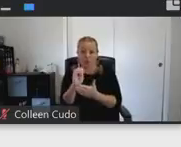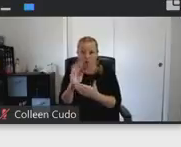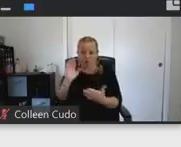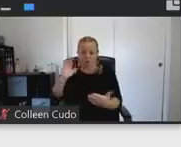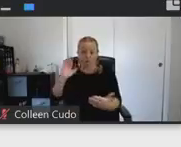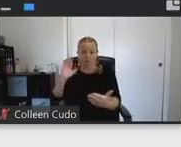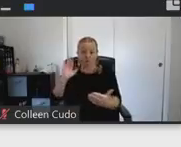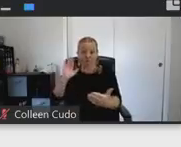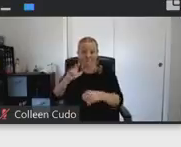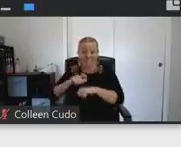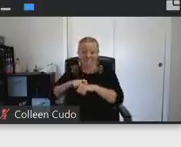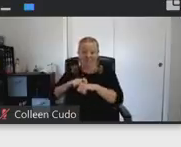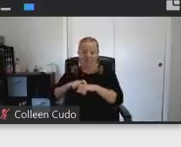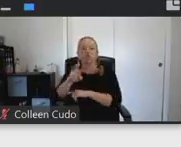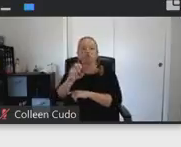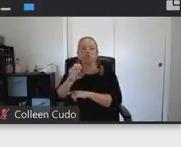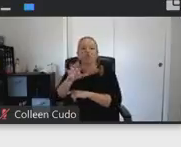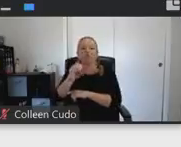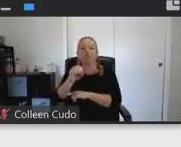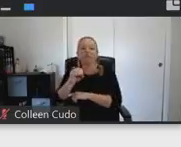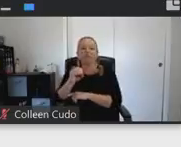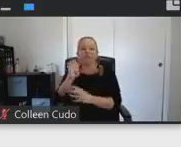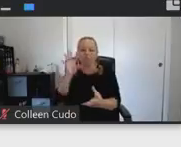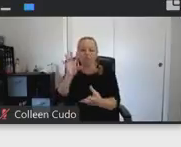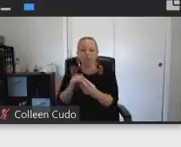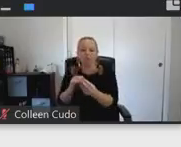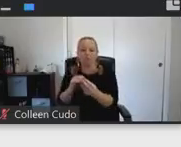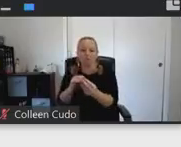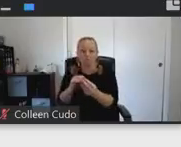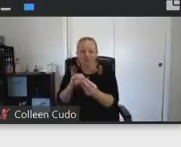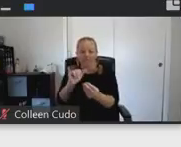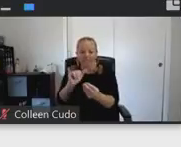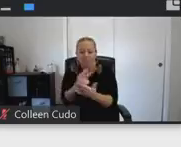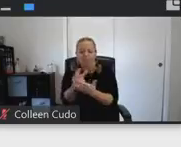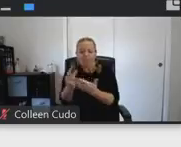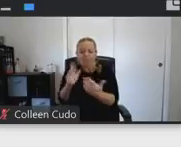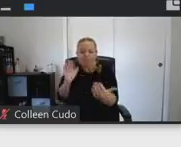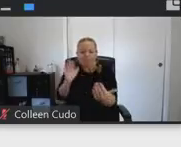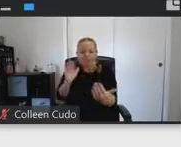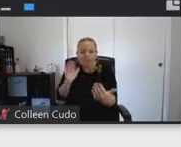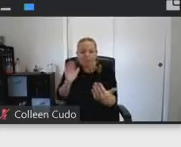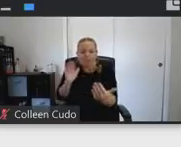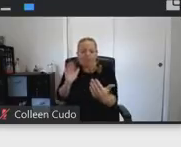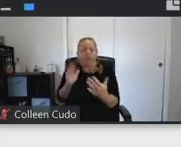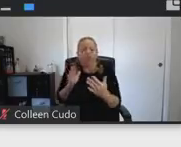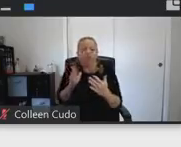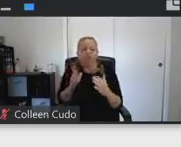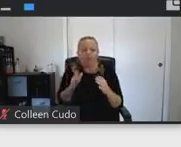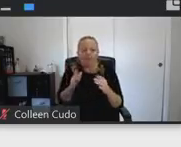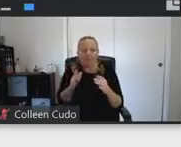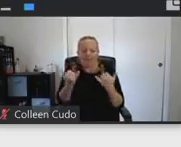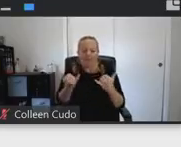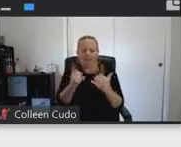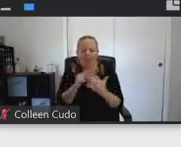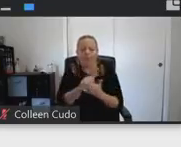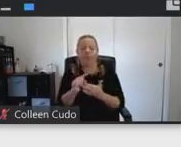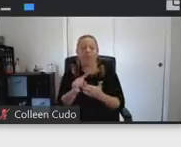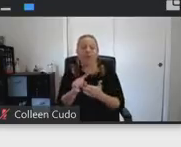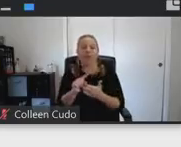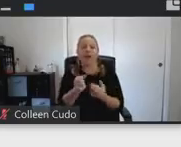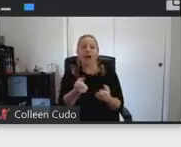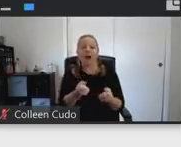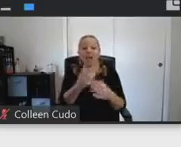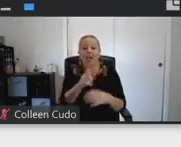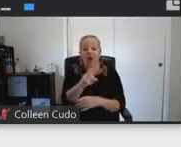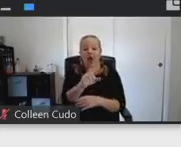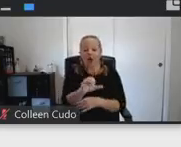almost 250 cases come in during a 2-week period. In the last couple of weeks, we've had 153